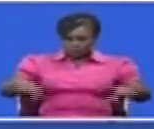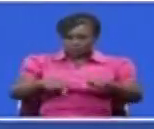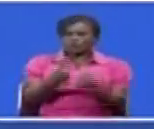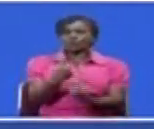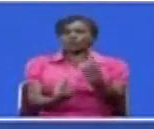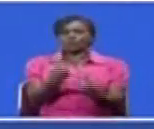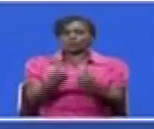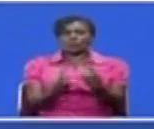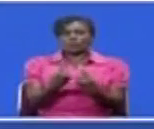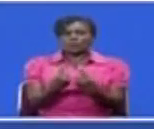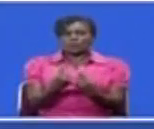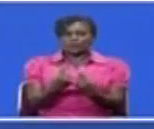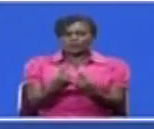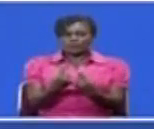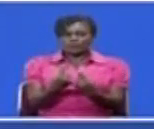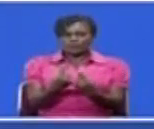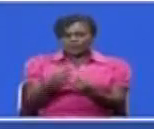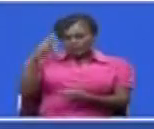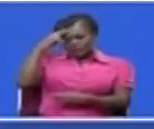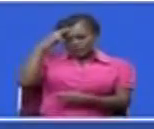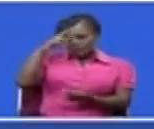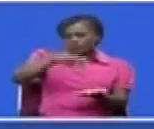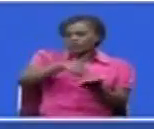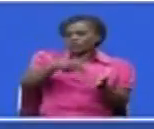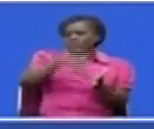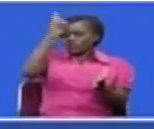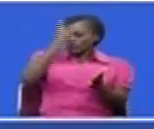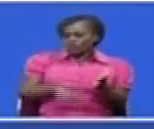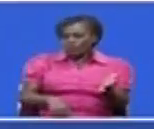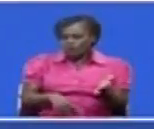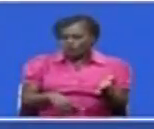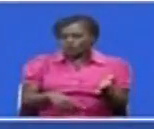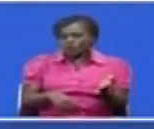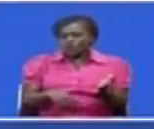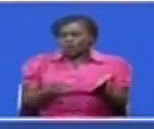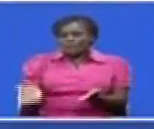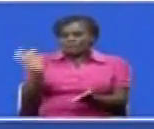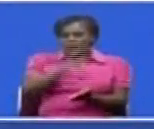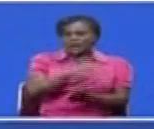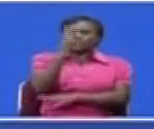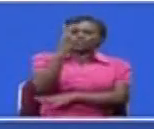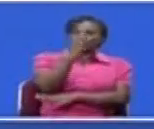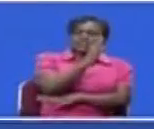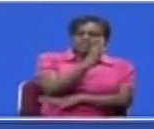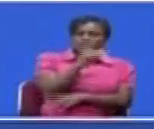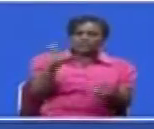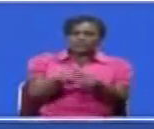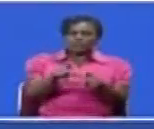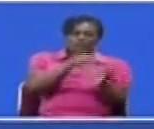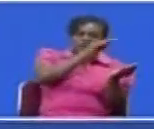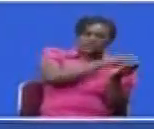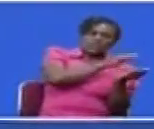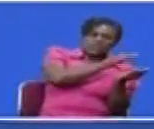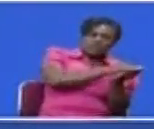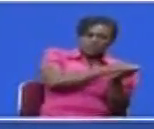they have cut down all the trees. So the reason for this project was to replace the lost indigenous trees, again conserve